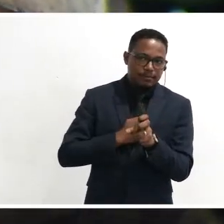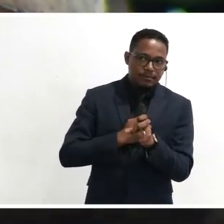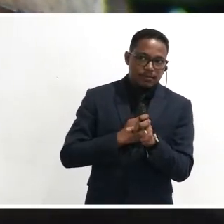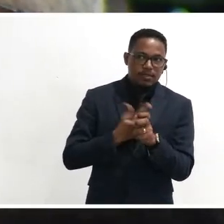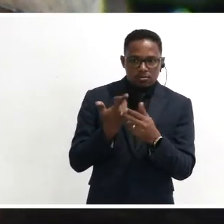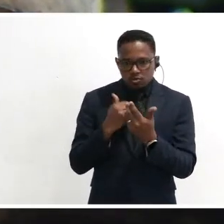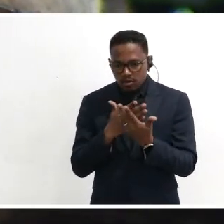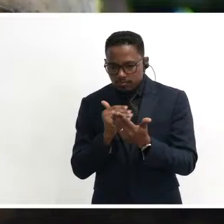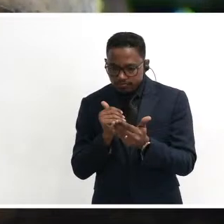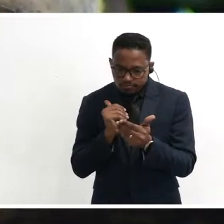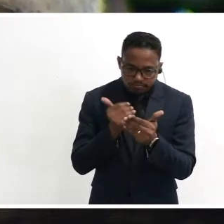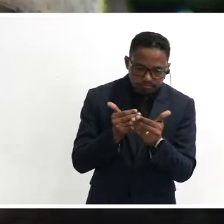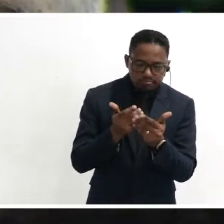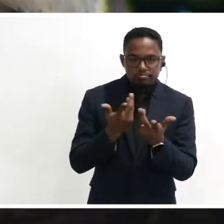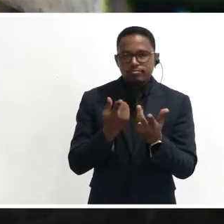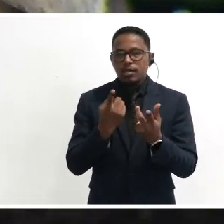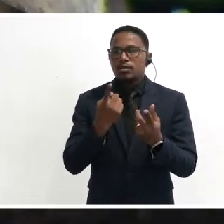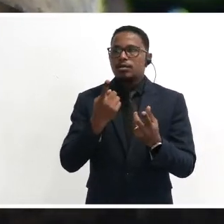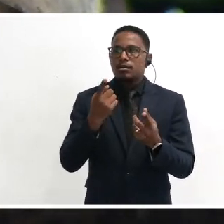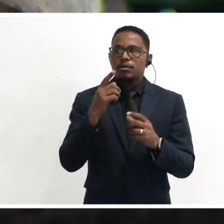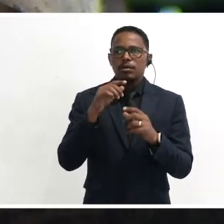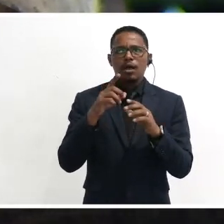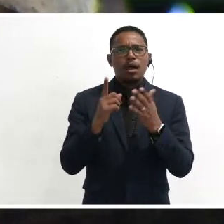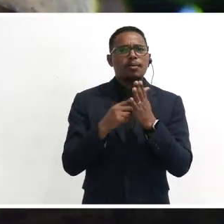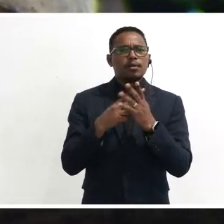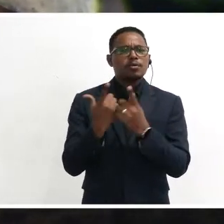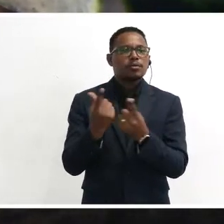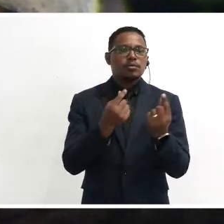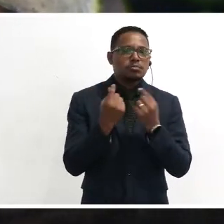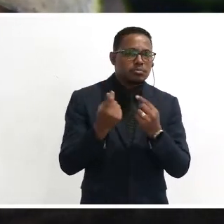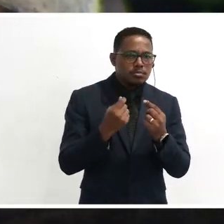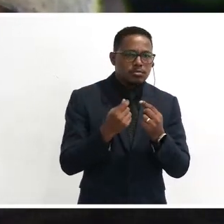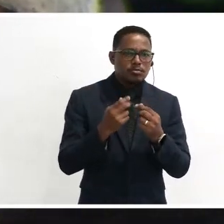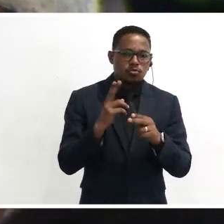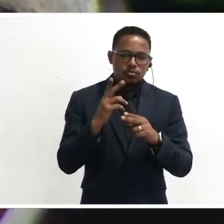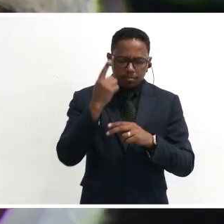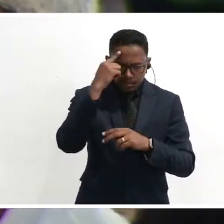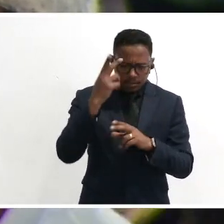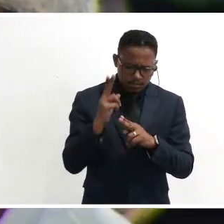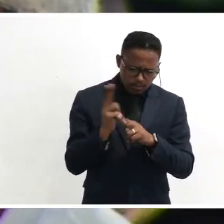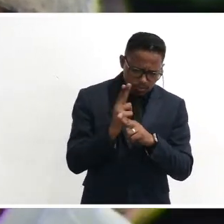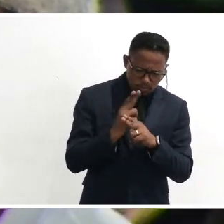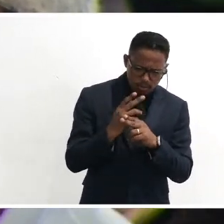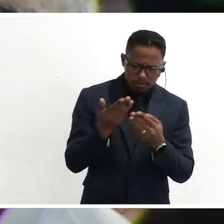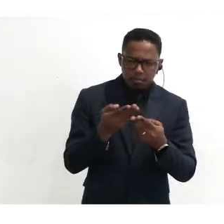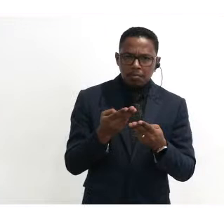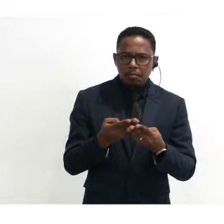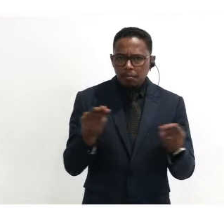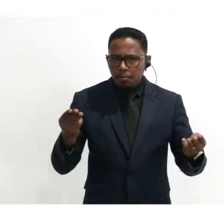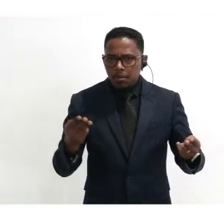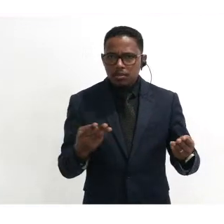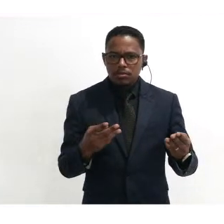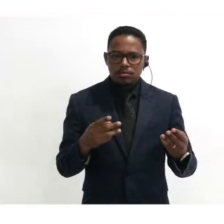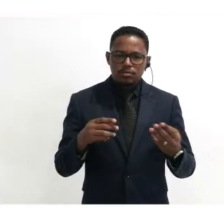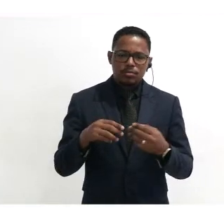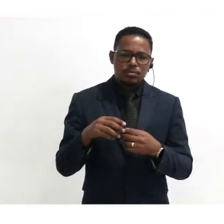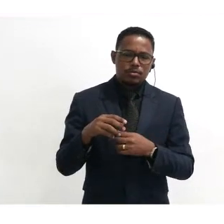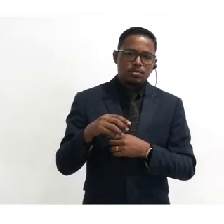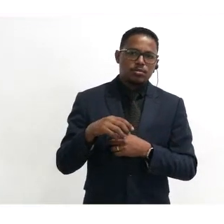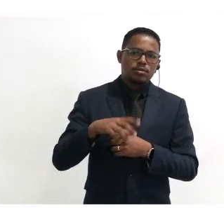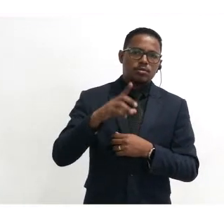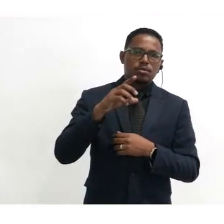occasionally we look at putting other materials in, like maybe aluminum nitride as a filler in the mold compound, because that has a